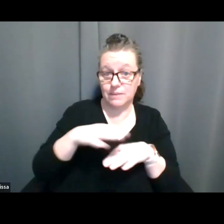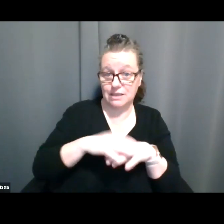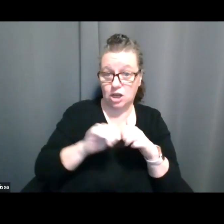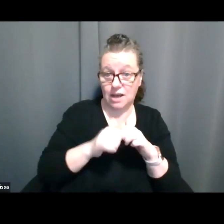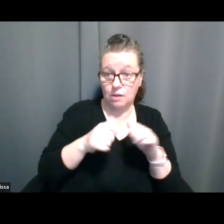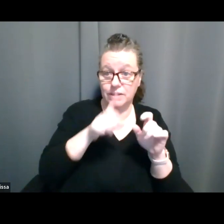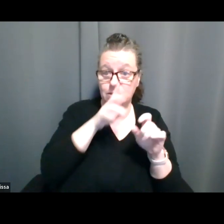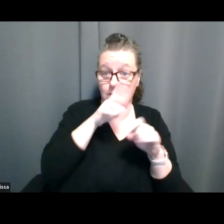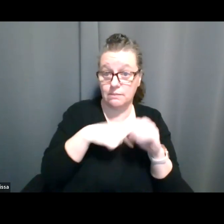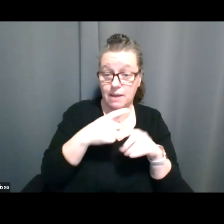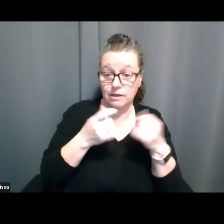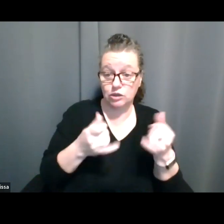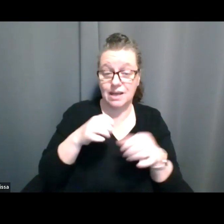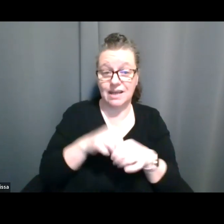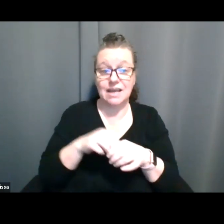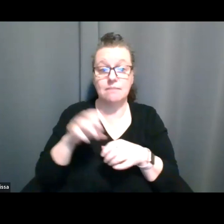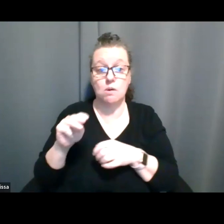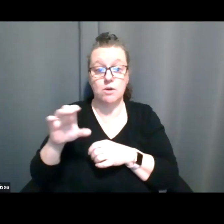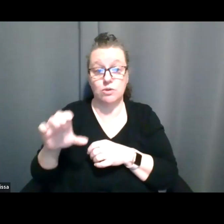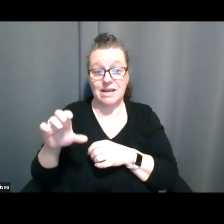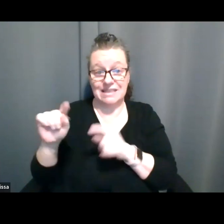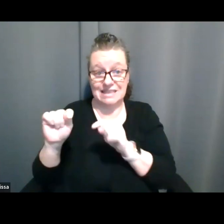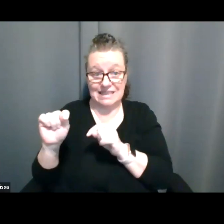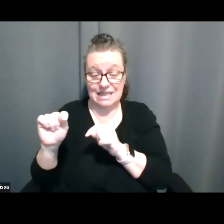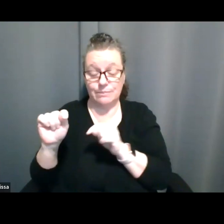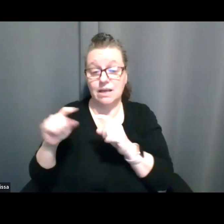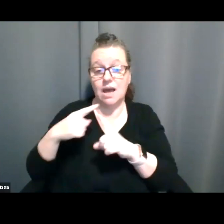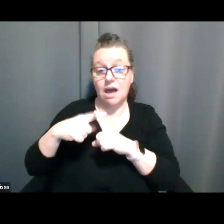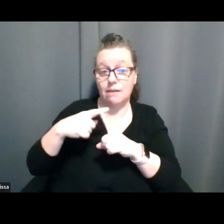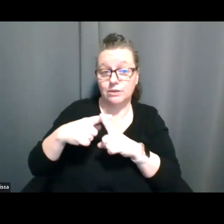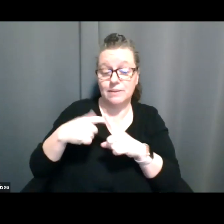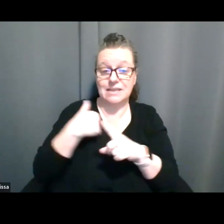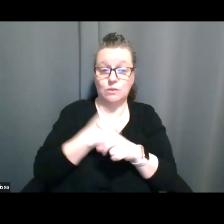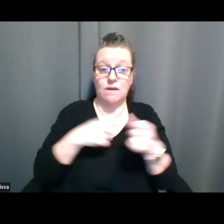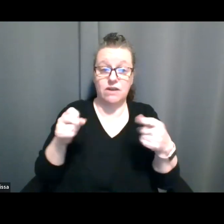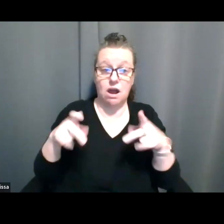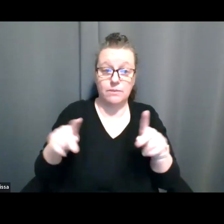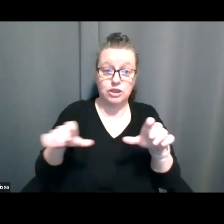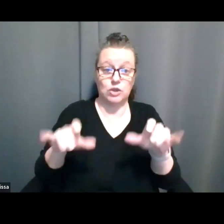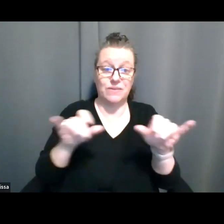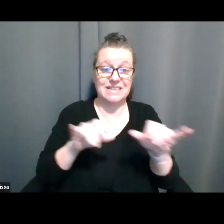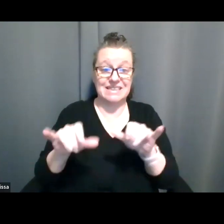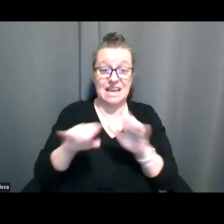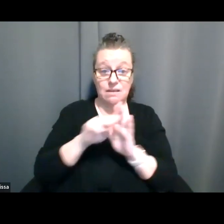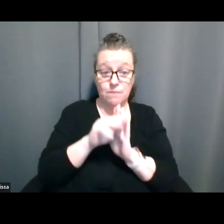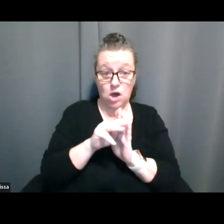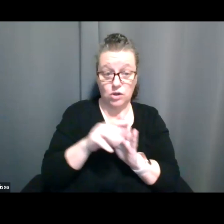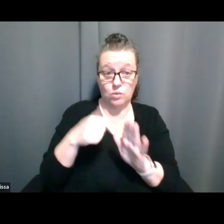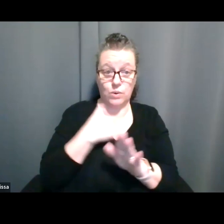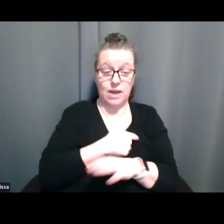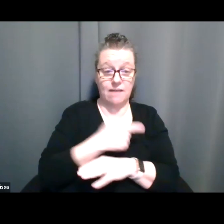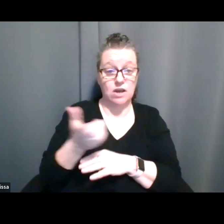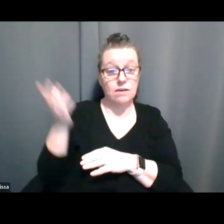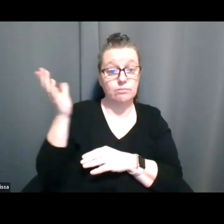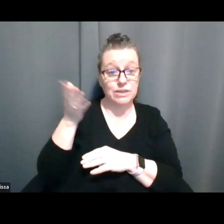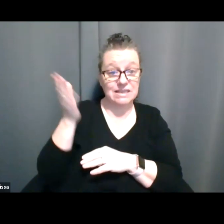today in mobile crisis teams, and optimistic that we will have an opportunity to do this same model where we have